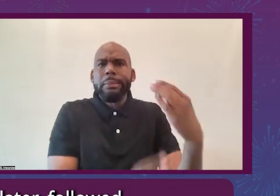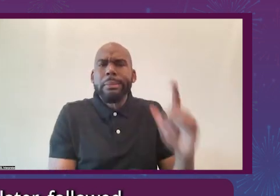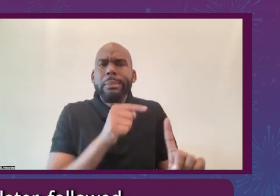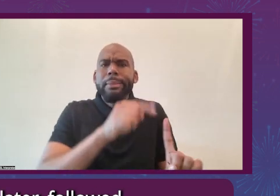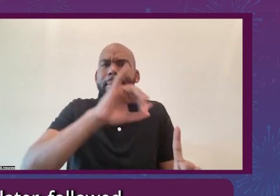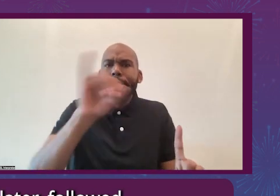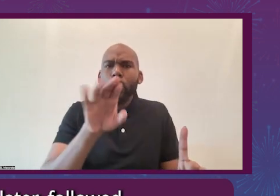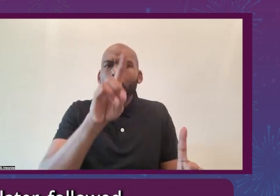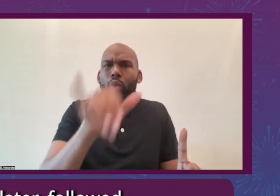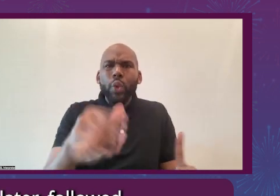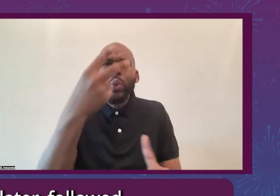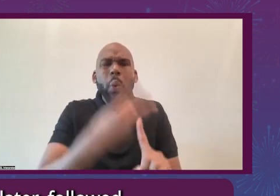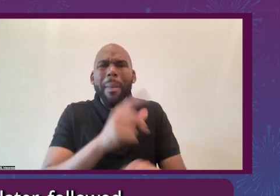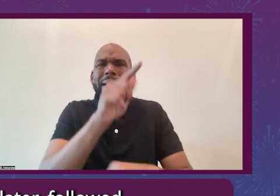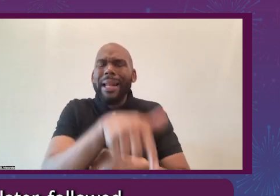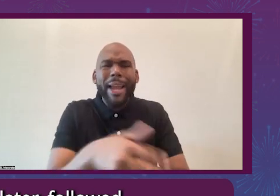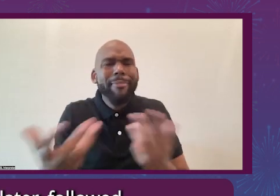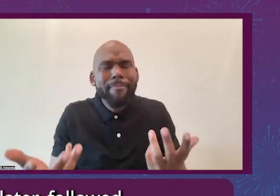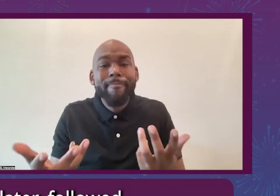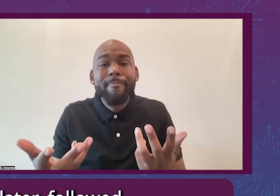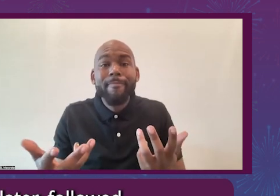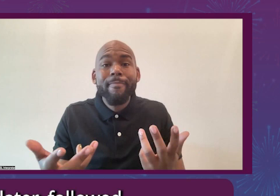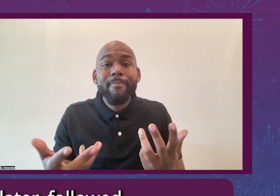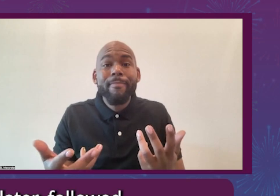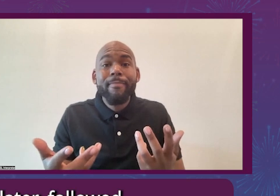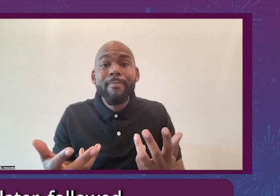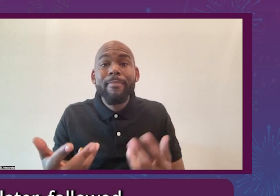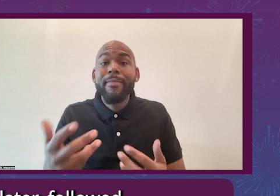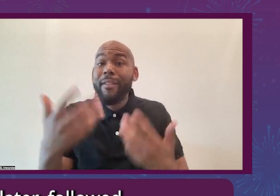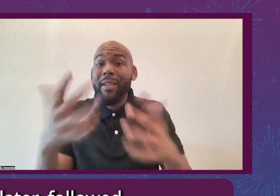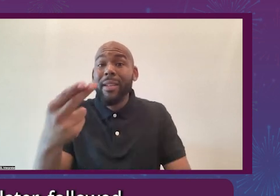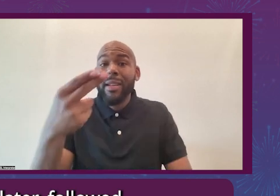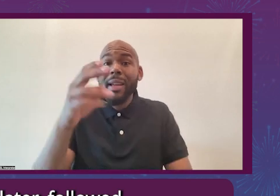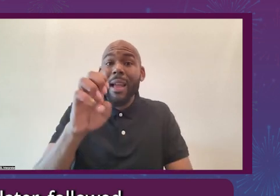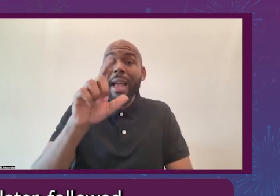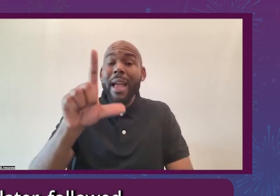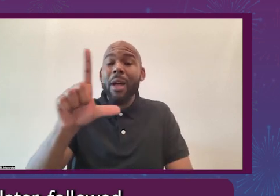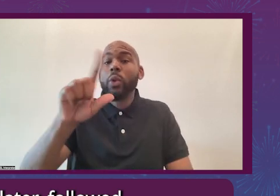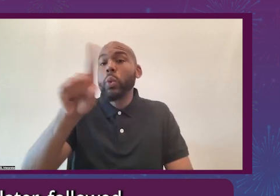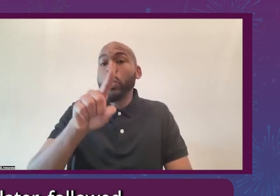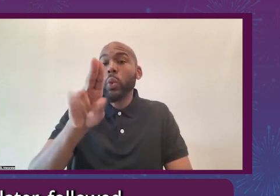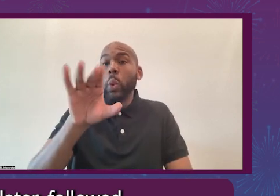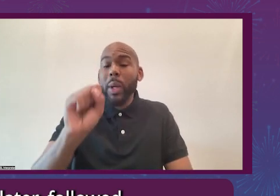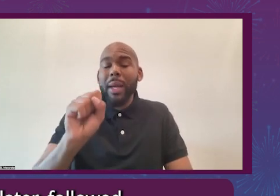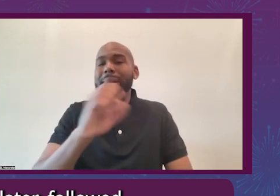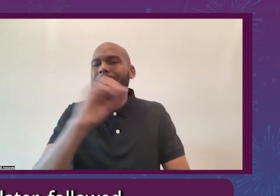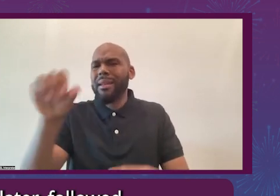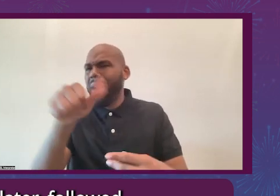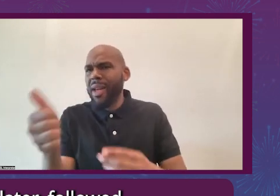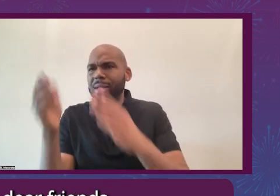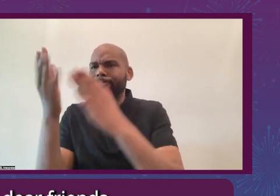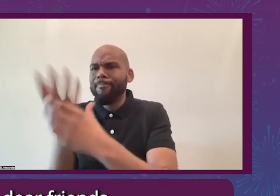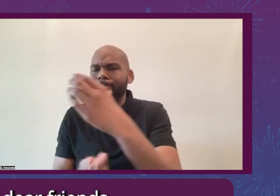Judy less than 2 months later, followed by Hale Zukas, and Neil Jacobson, both